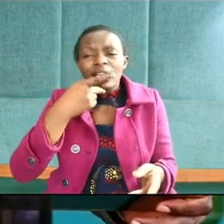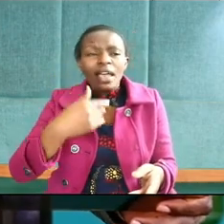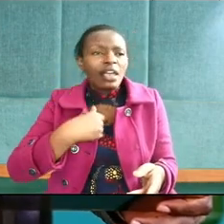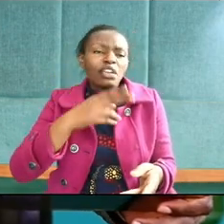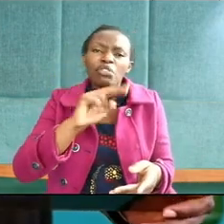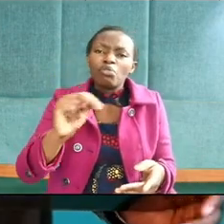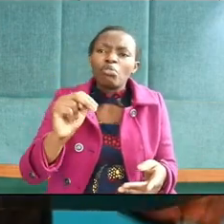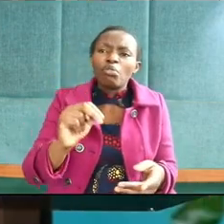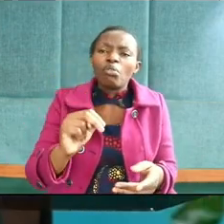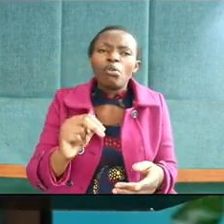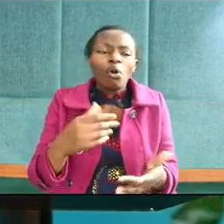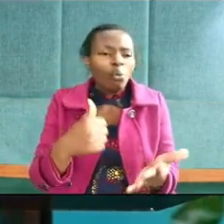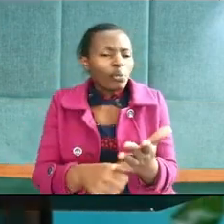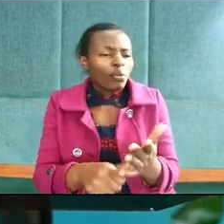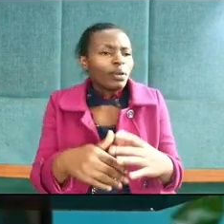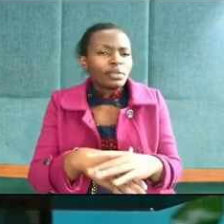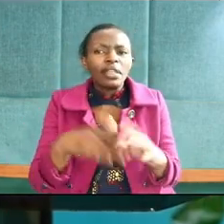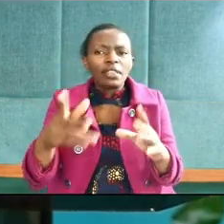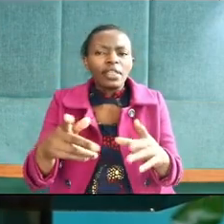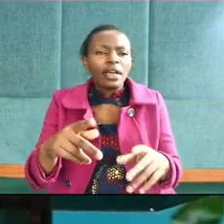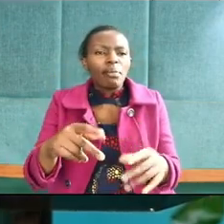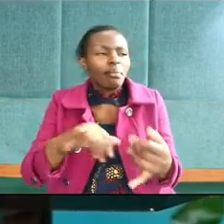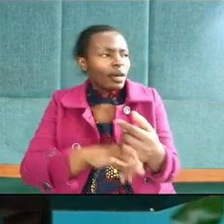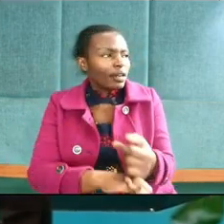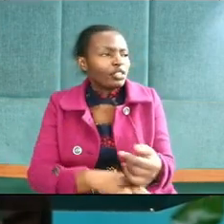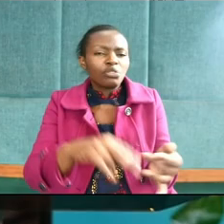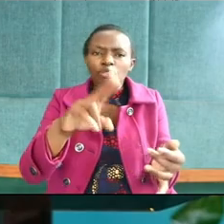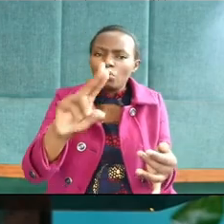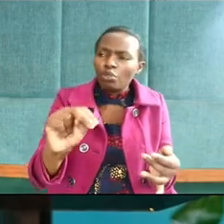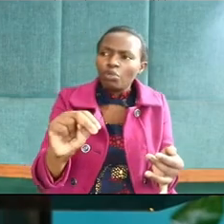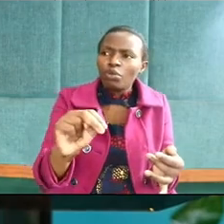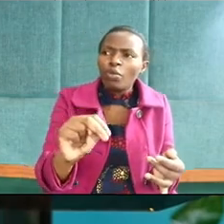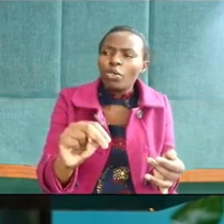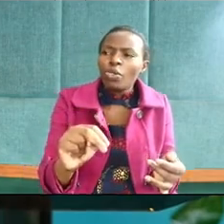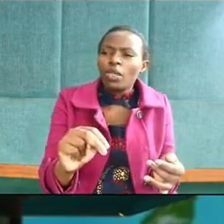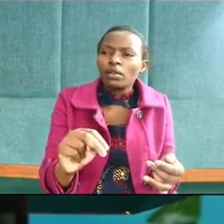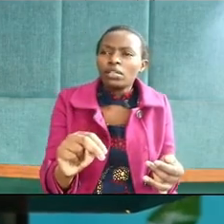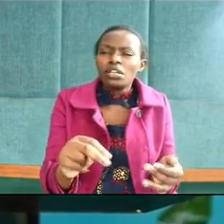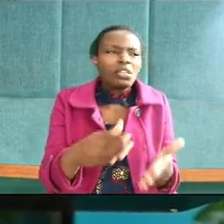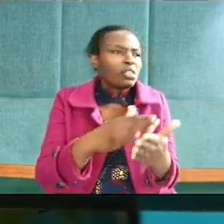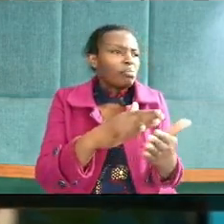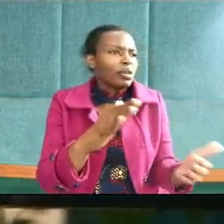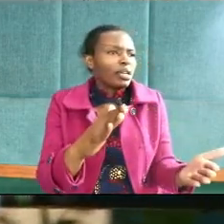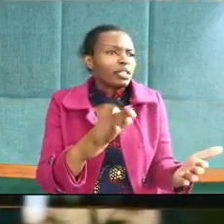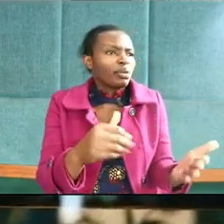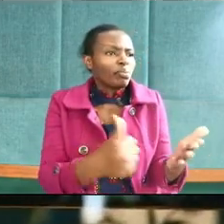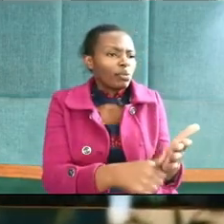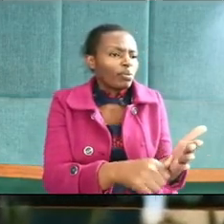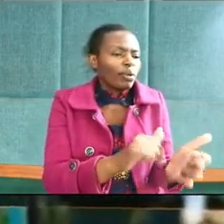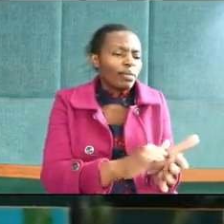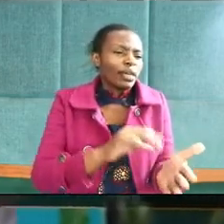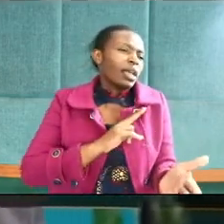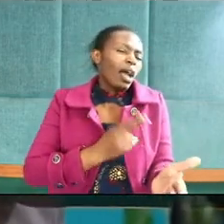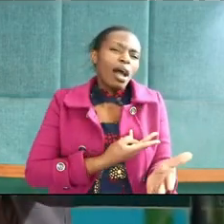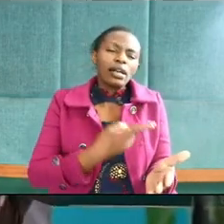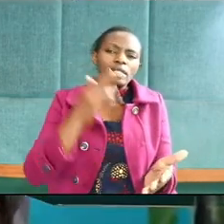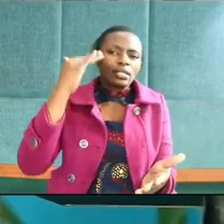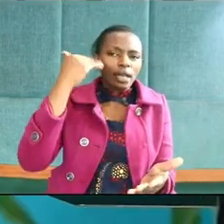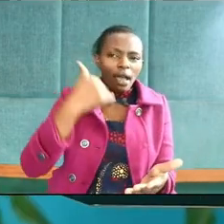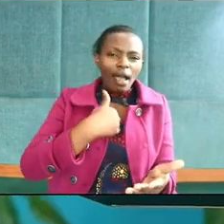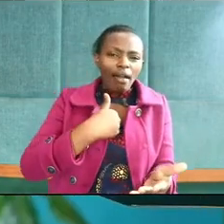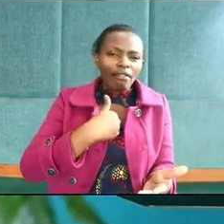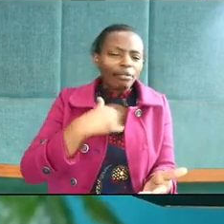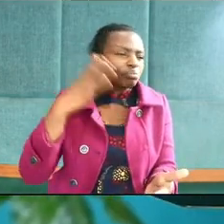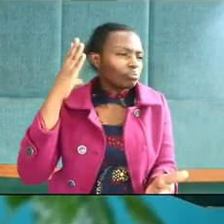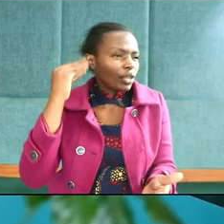their marriage. They've had issues in their marriage. You see, the biggest problem that we have had and